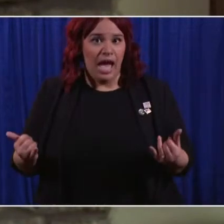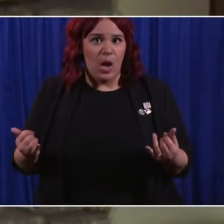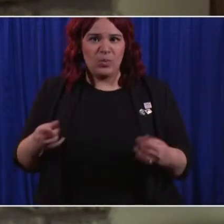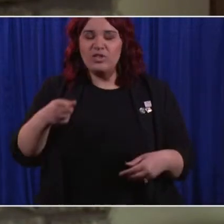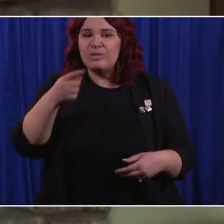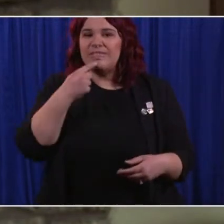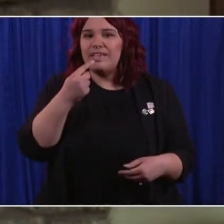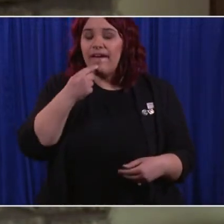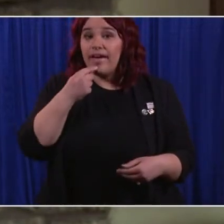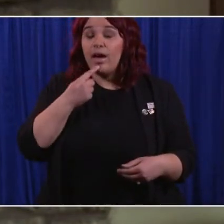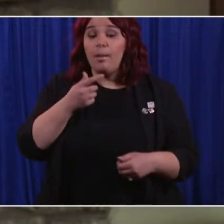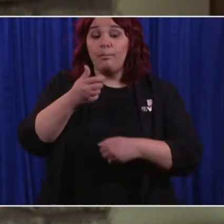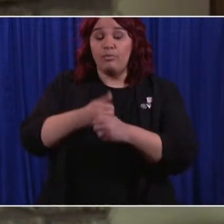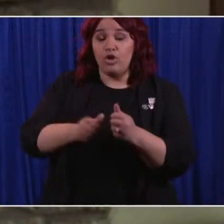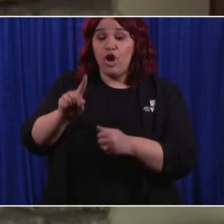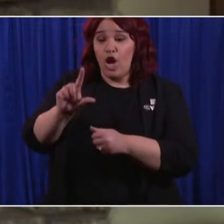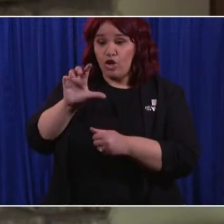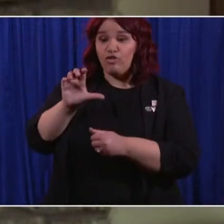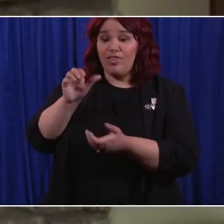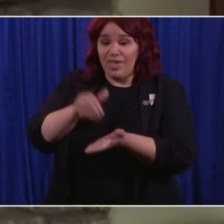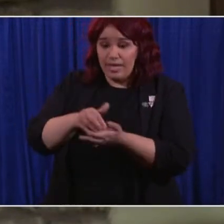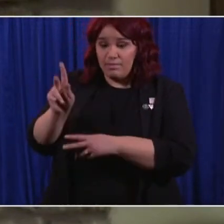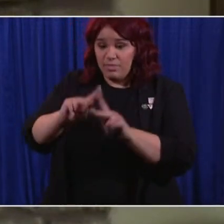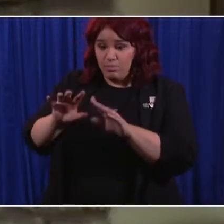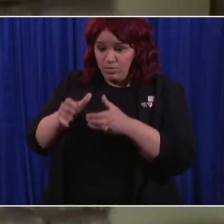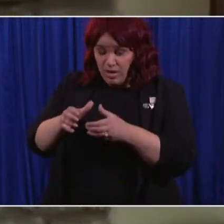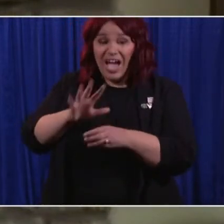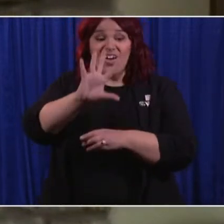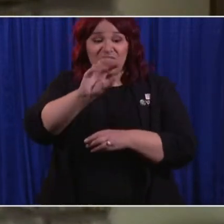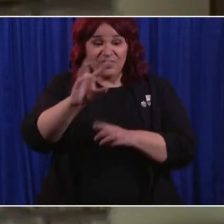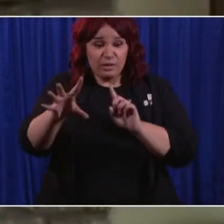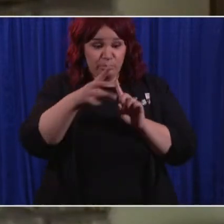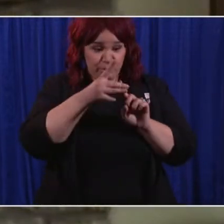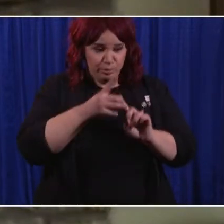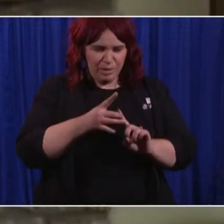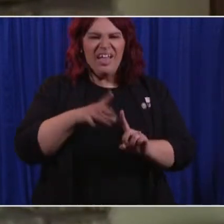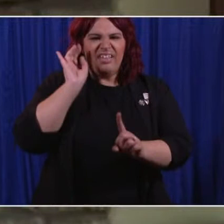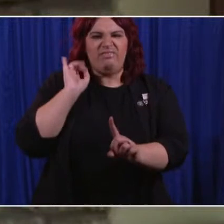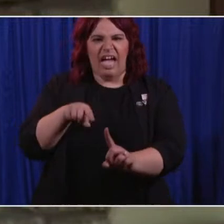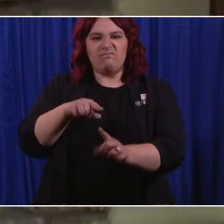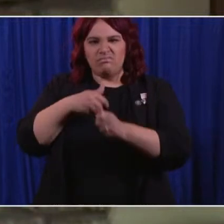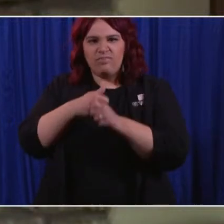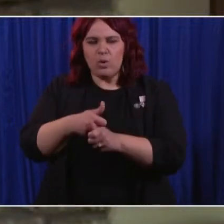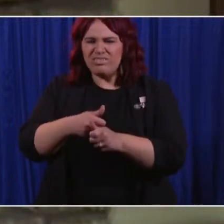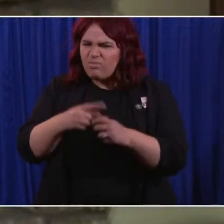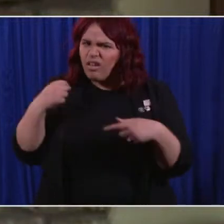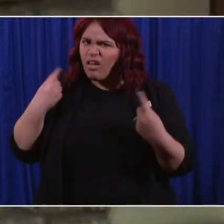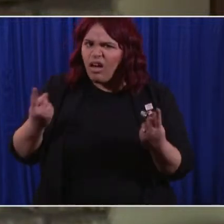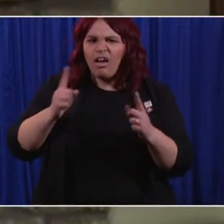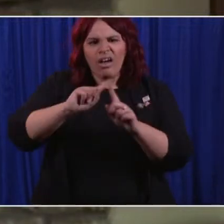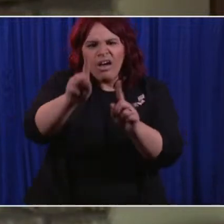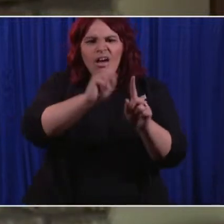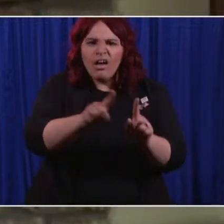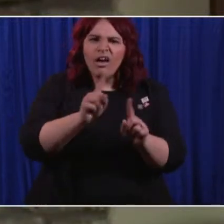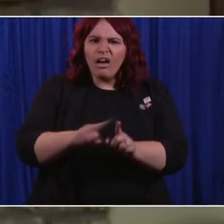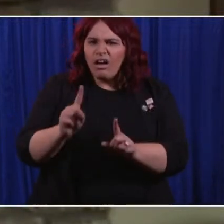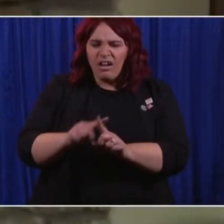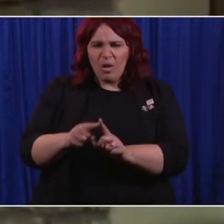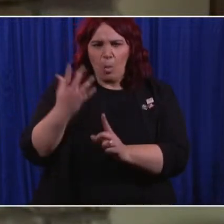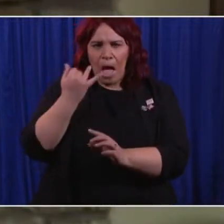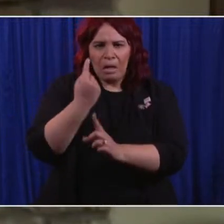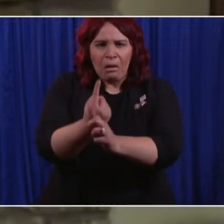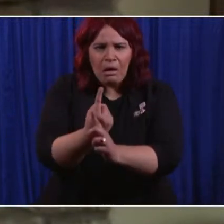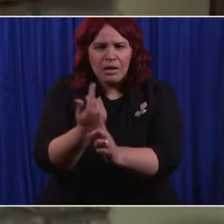the right number to be looking at? Yeah, I'm going to go to Dr. Vanderhoff. He was very instrumental in working this.